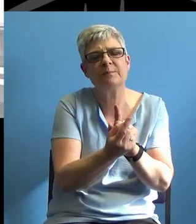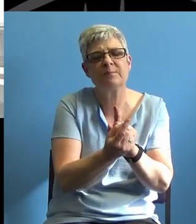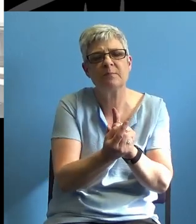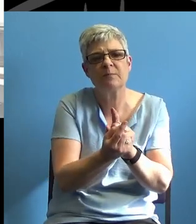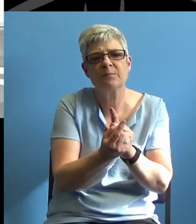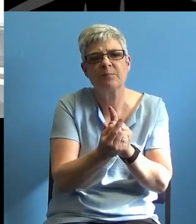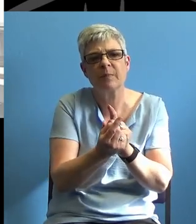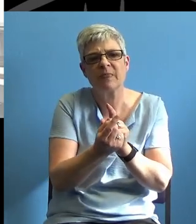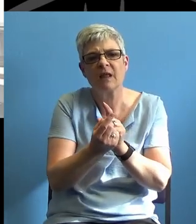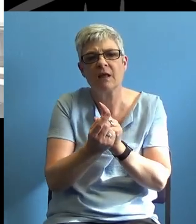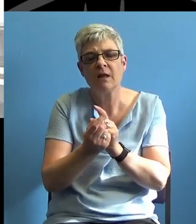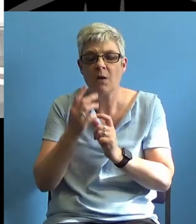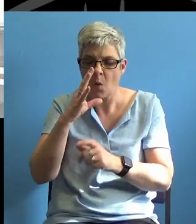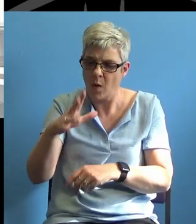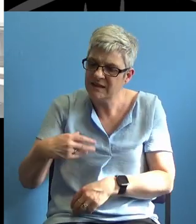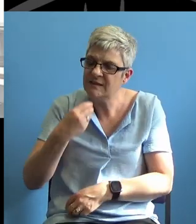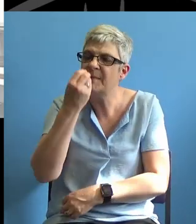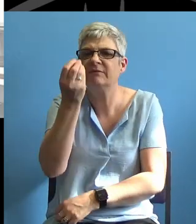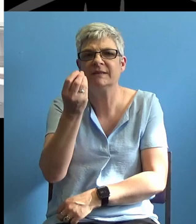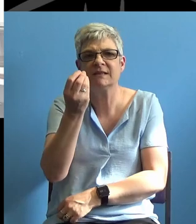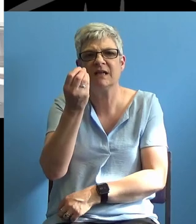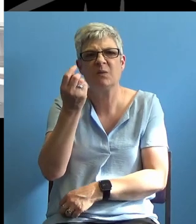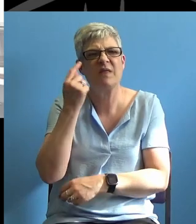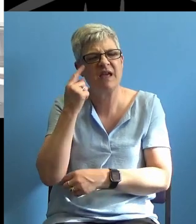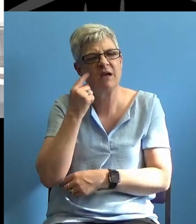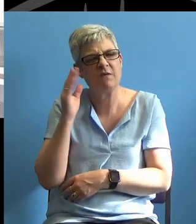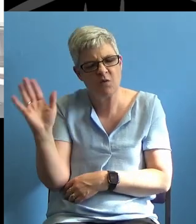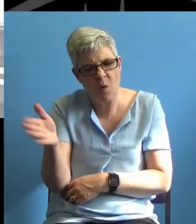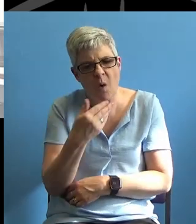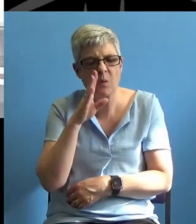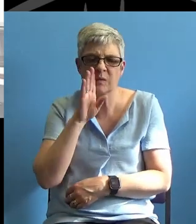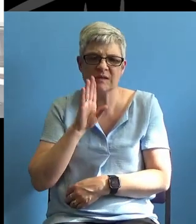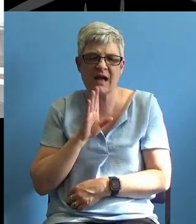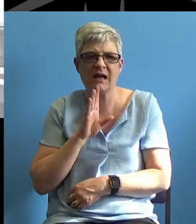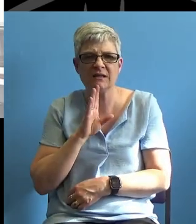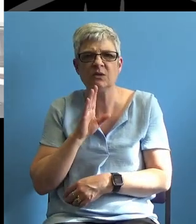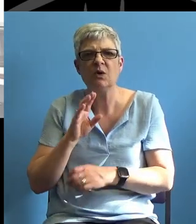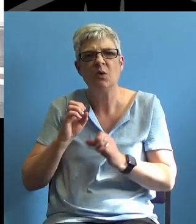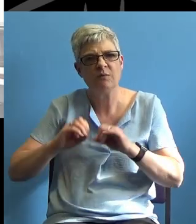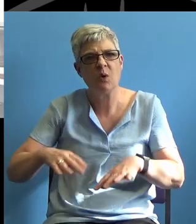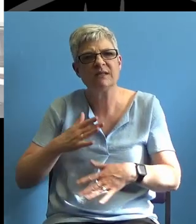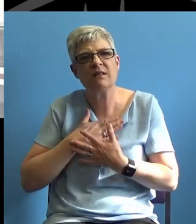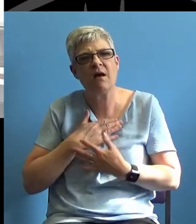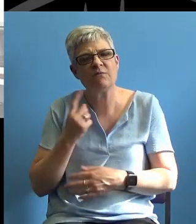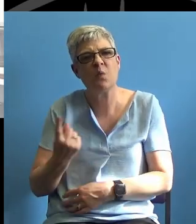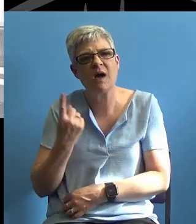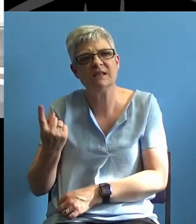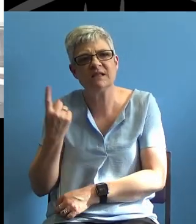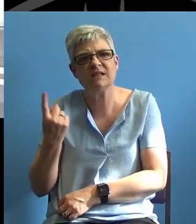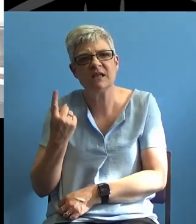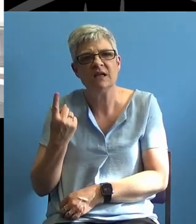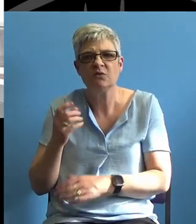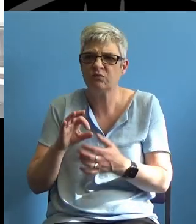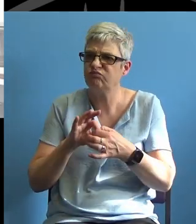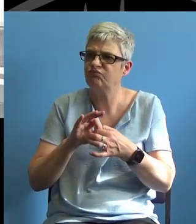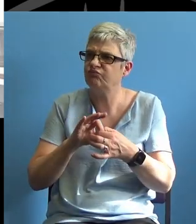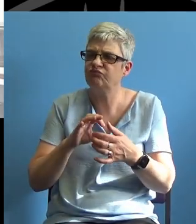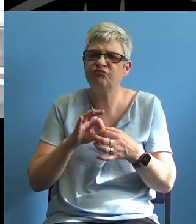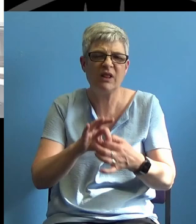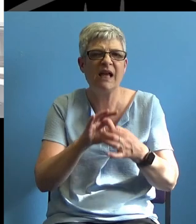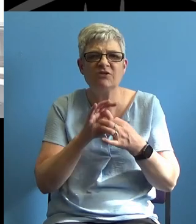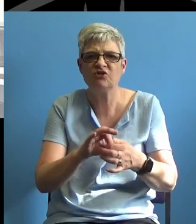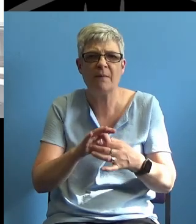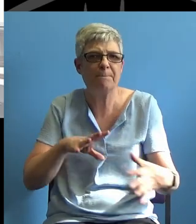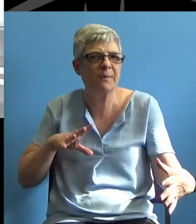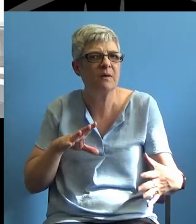Holy Spirit, we think of all who are in mourning, those who have lost loved ones either through relationship breakdown or death